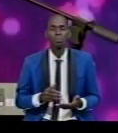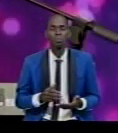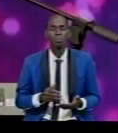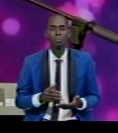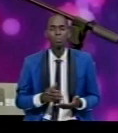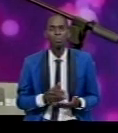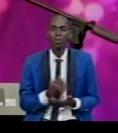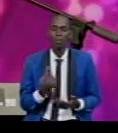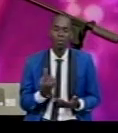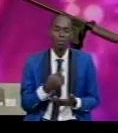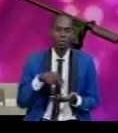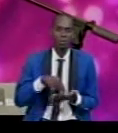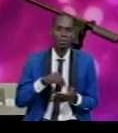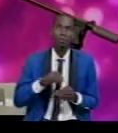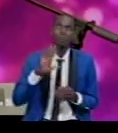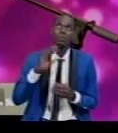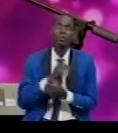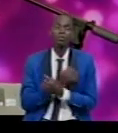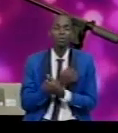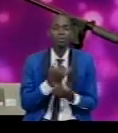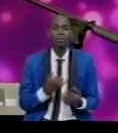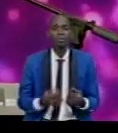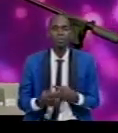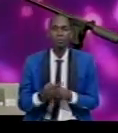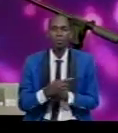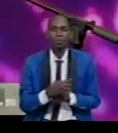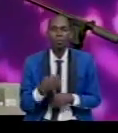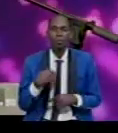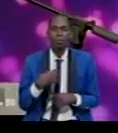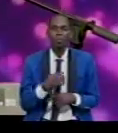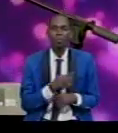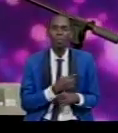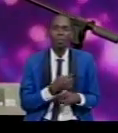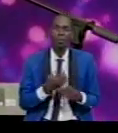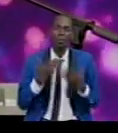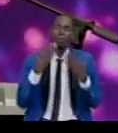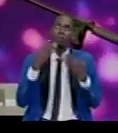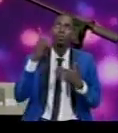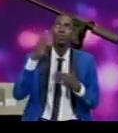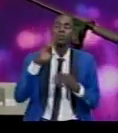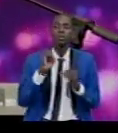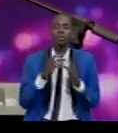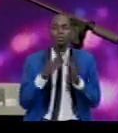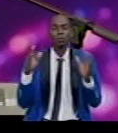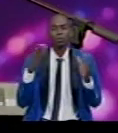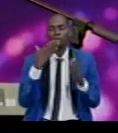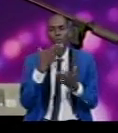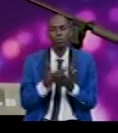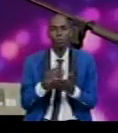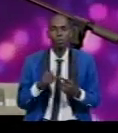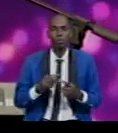Standing in your love today. And we thank you that you are so good to us.